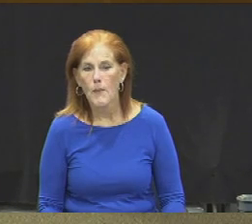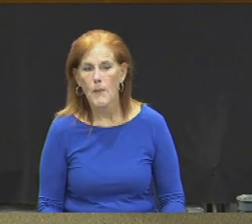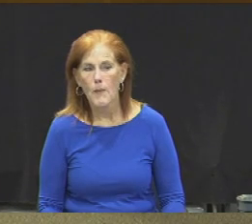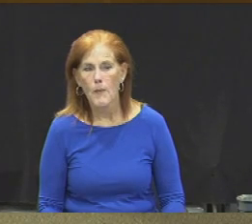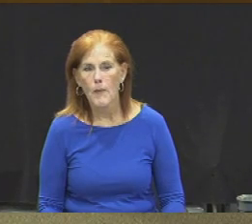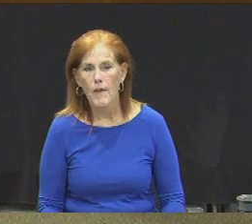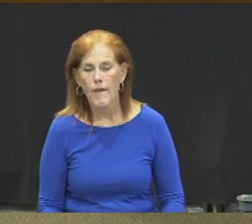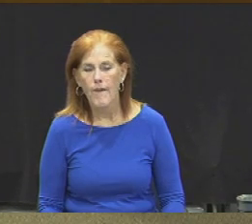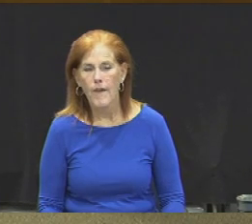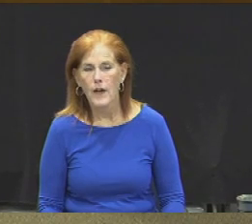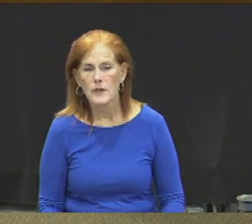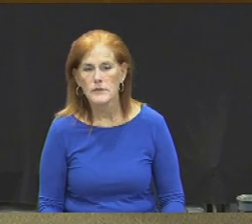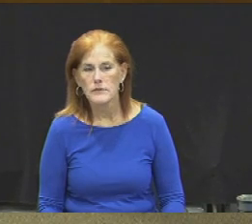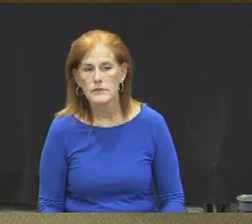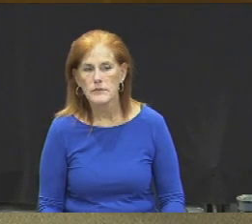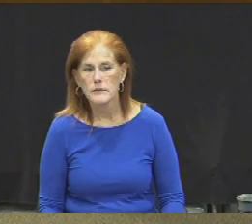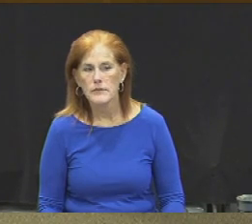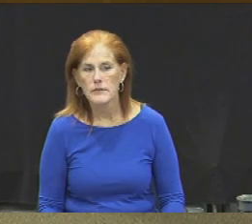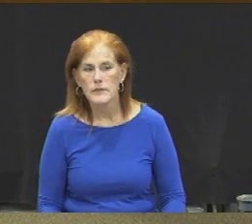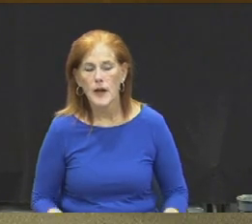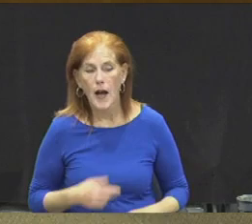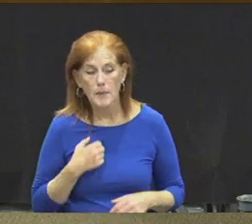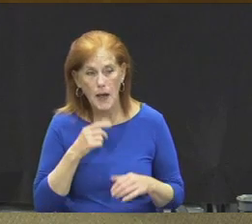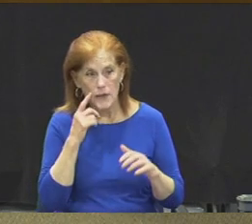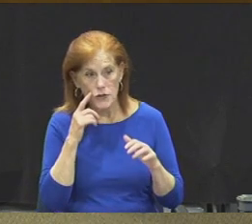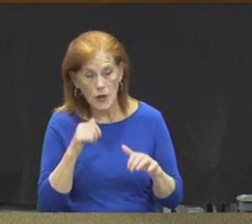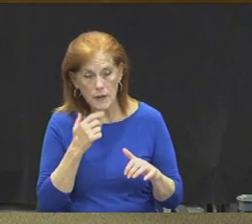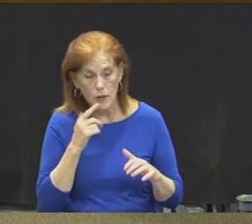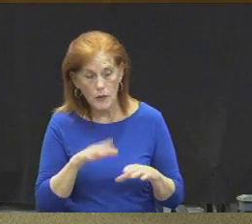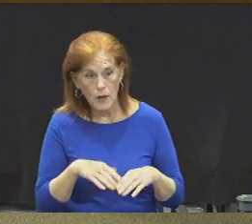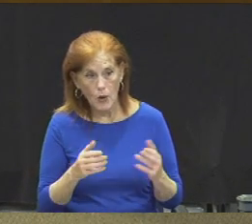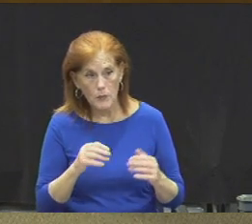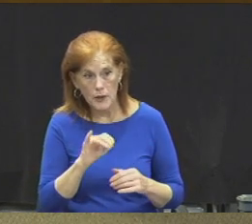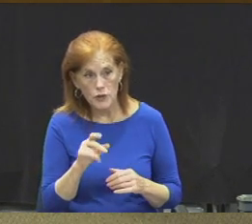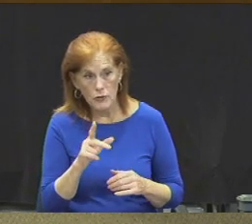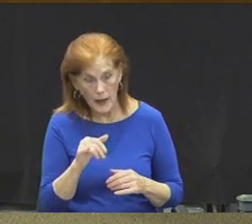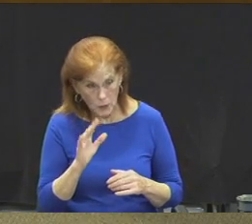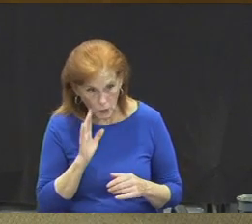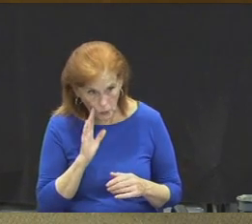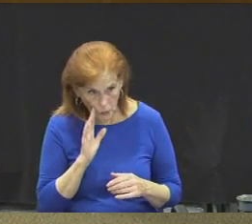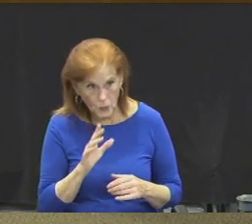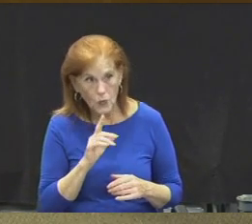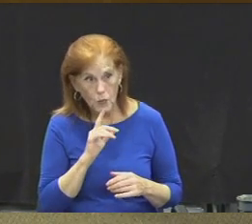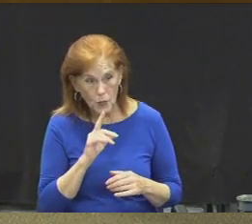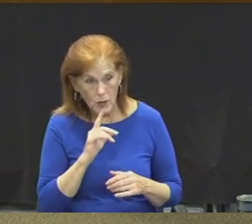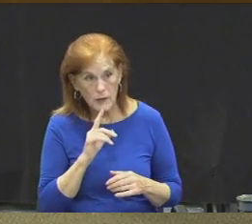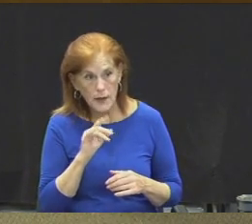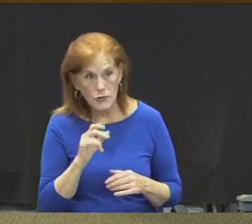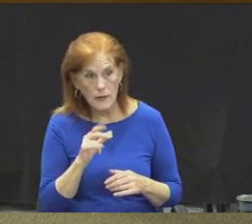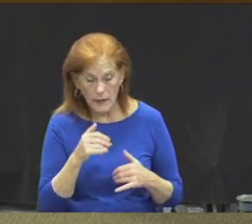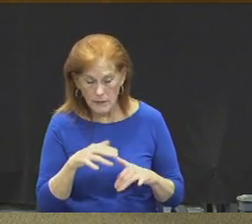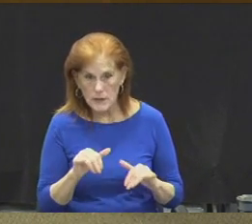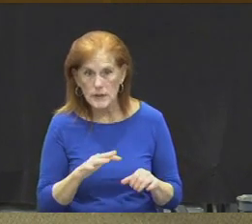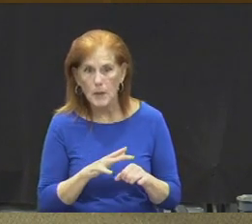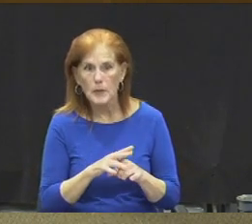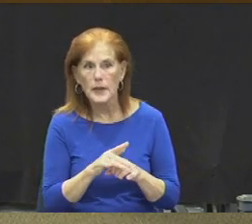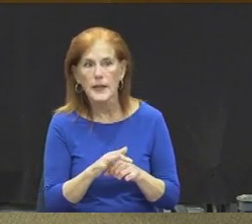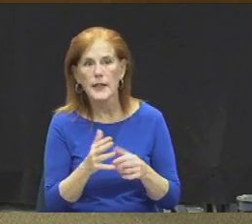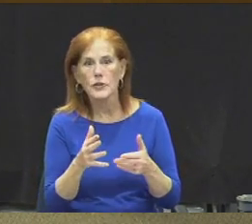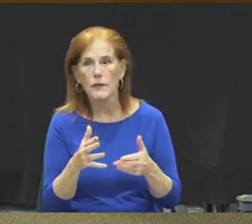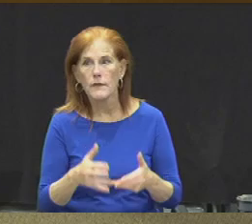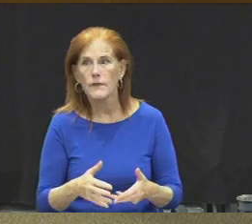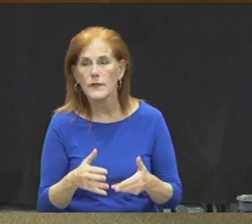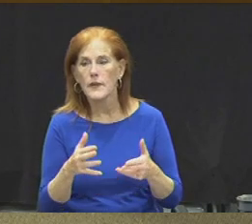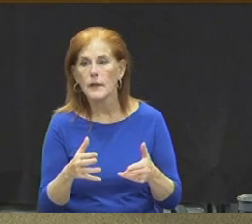I don't know. I'm actually shocked that it's going to, if it does open in July, like, there's a lot to do down there still.